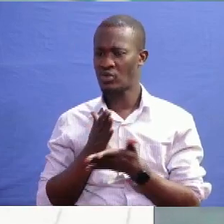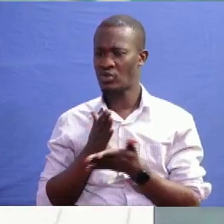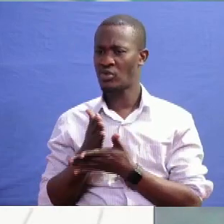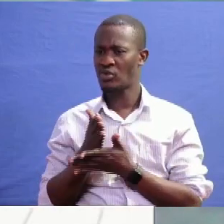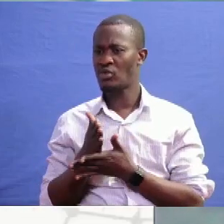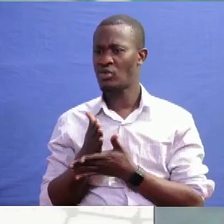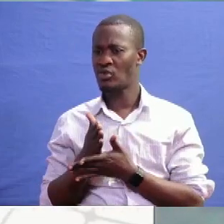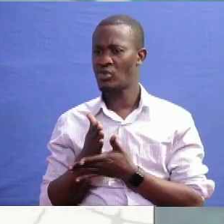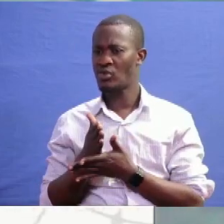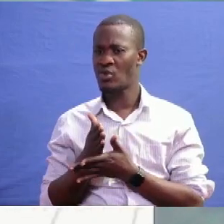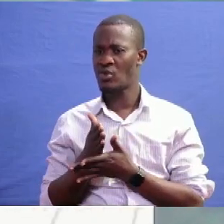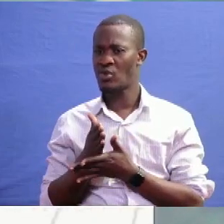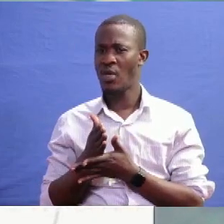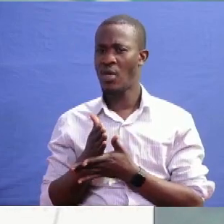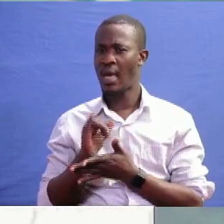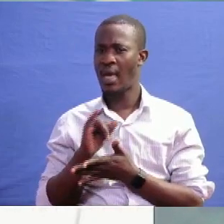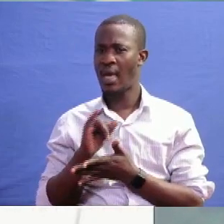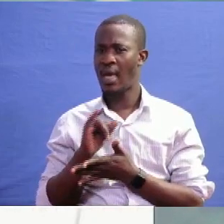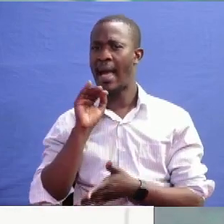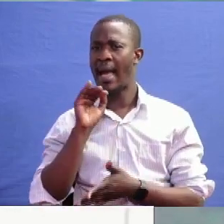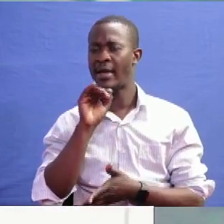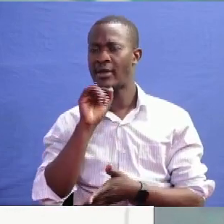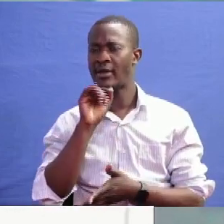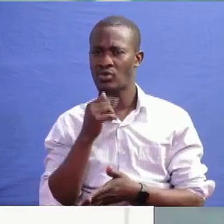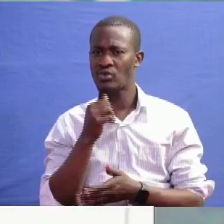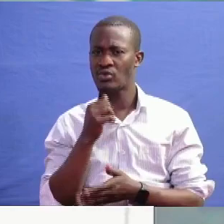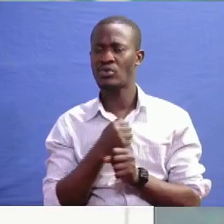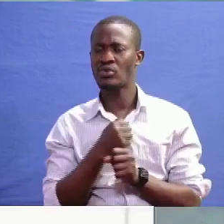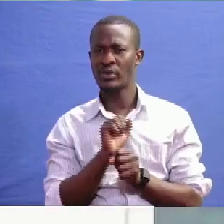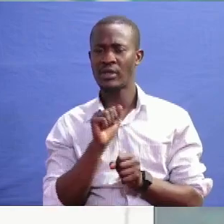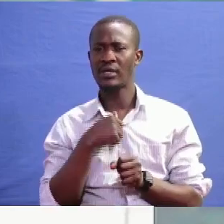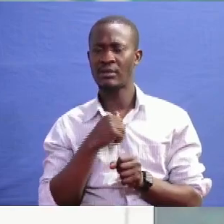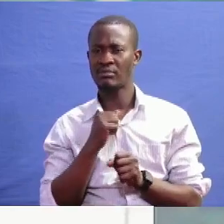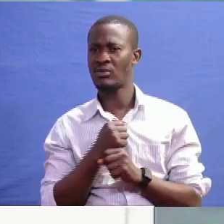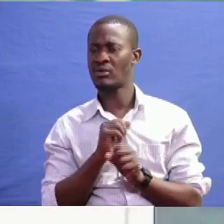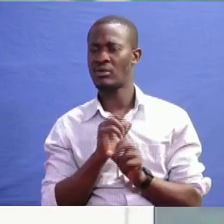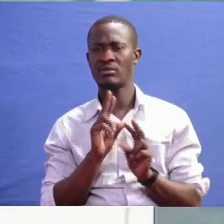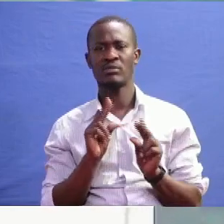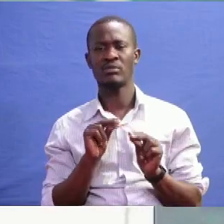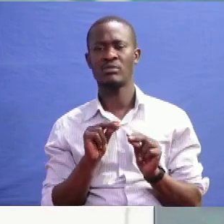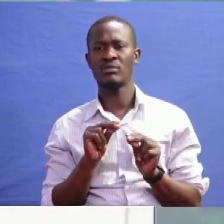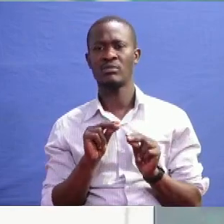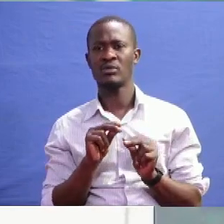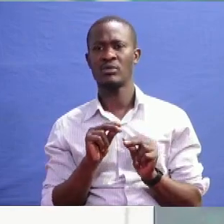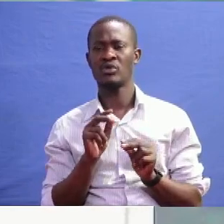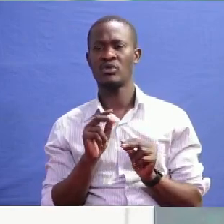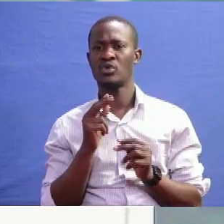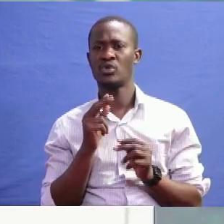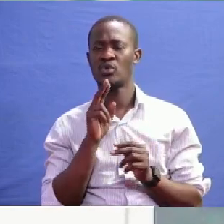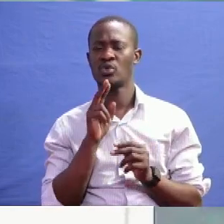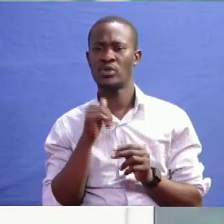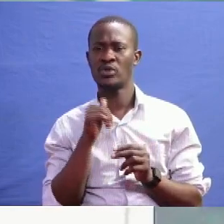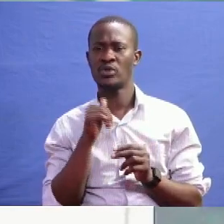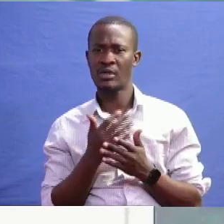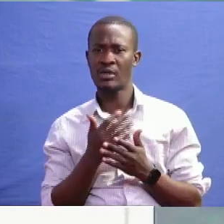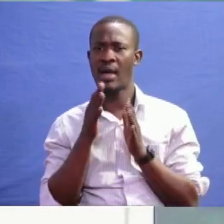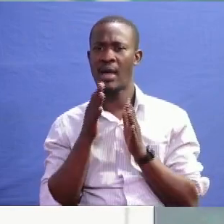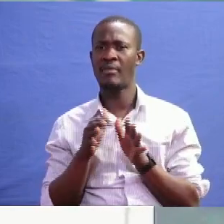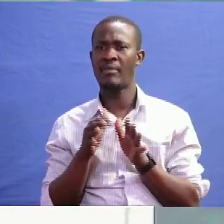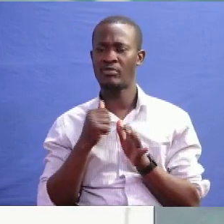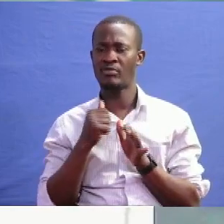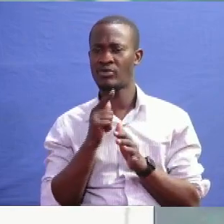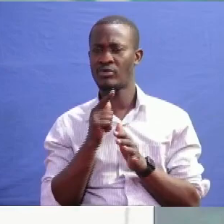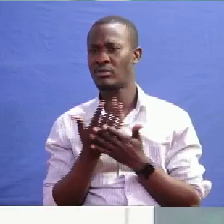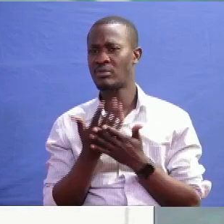self-declaration. So I ask you, are you working? And you say, yes, I'm not working. You see, now a person can decide to